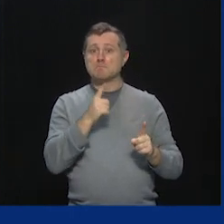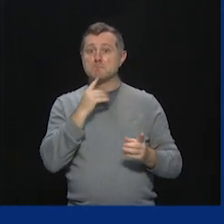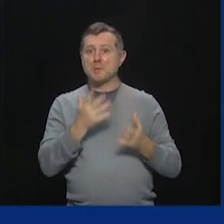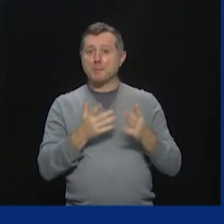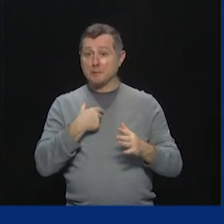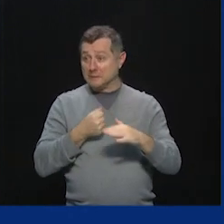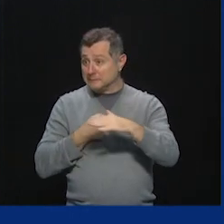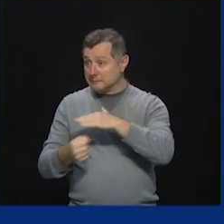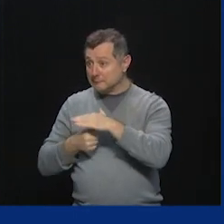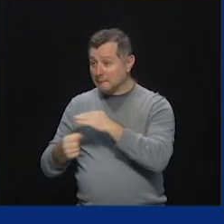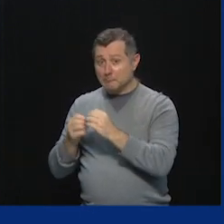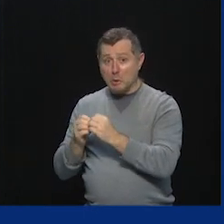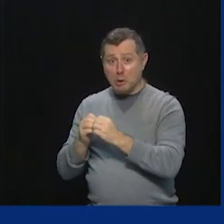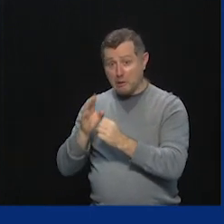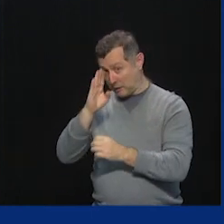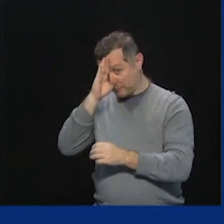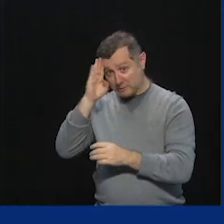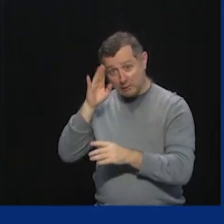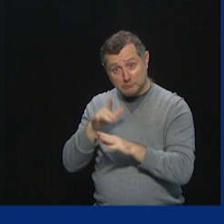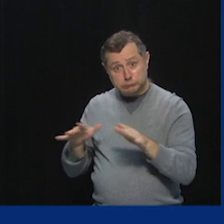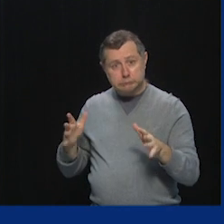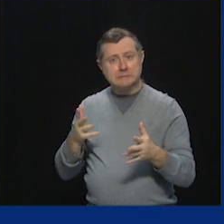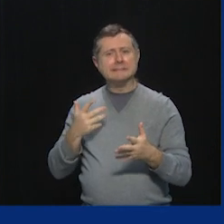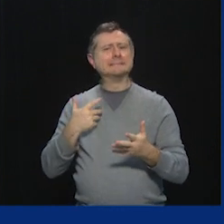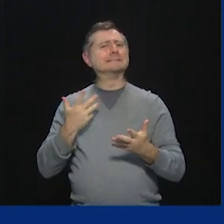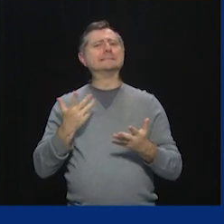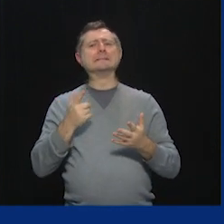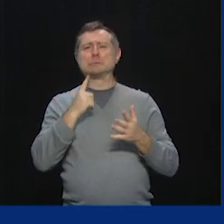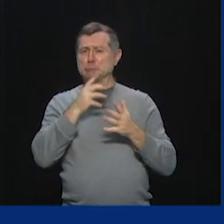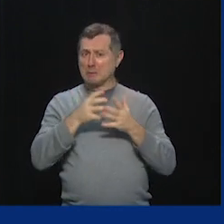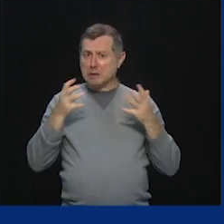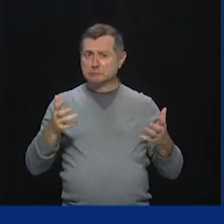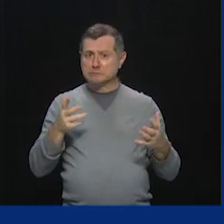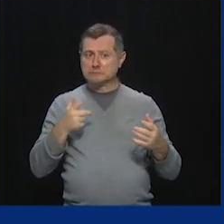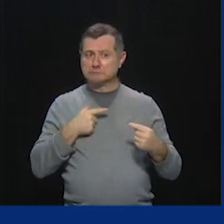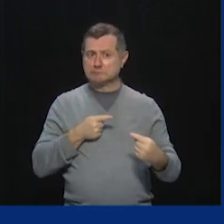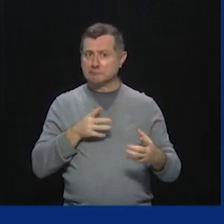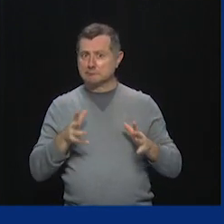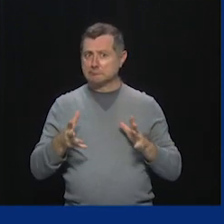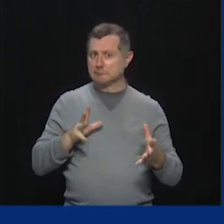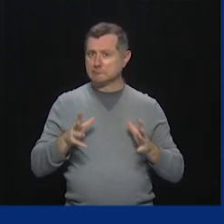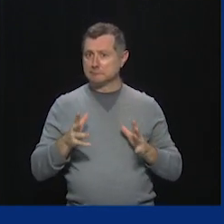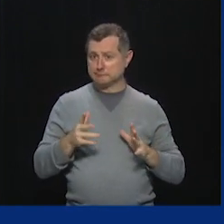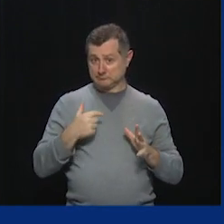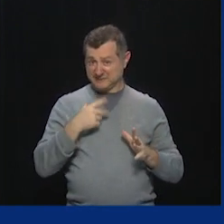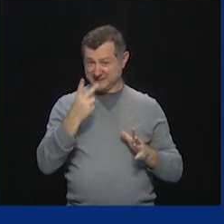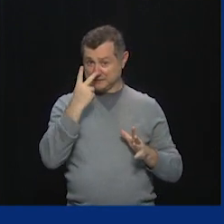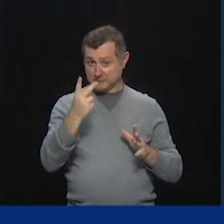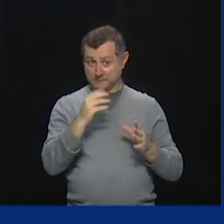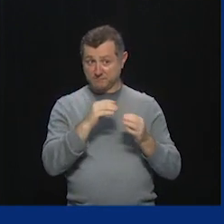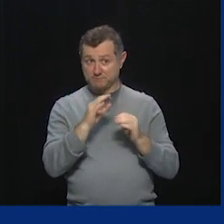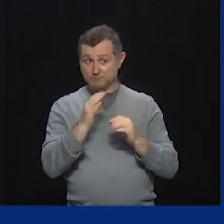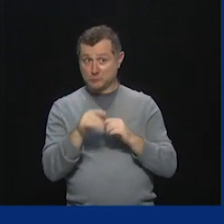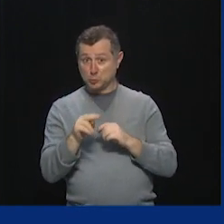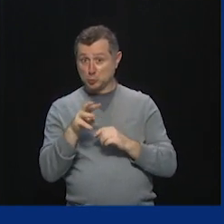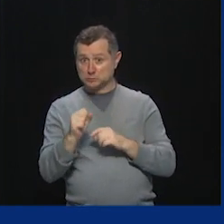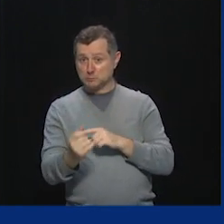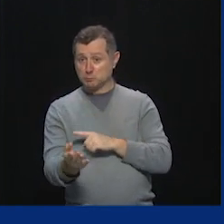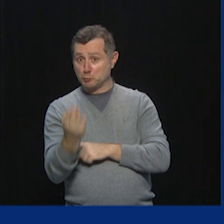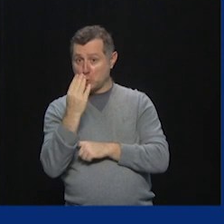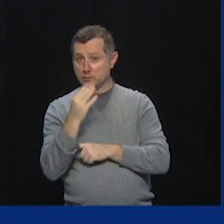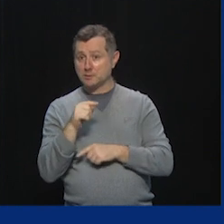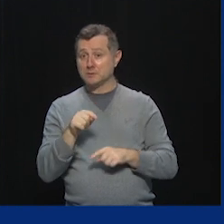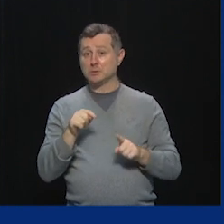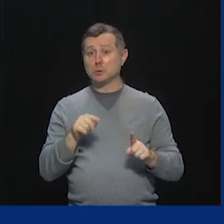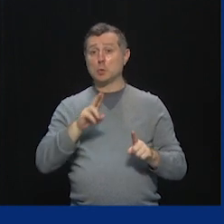And why there's such tension here is that what we're seeing, and you saw the news this morning, other parts of our country, where they're actually